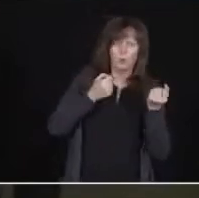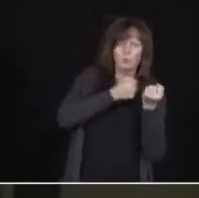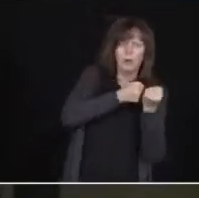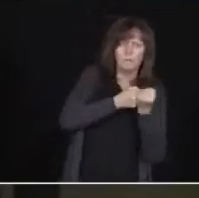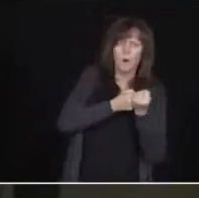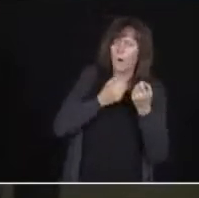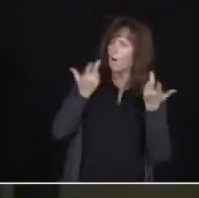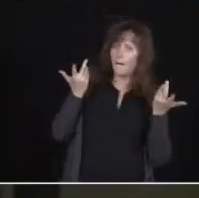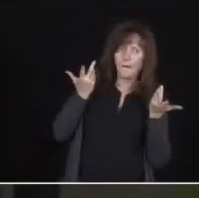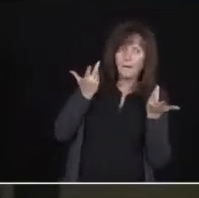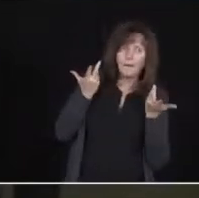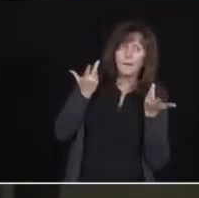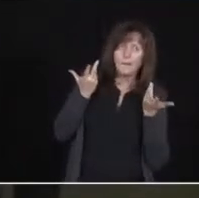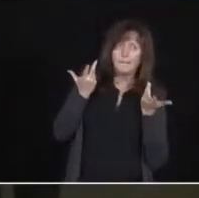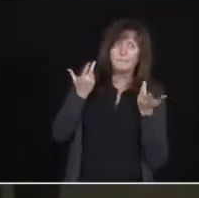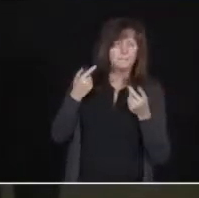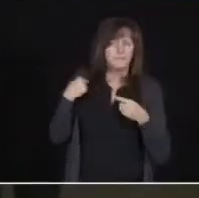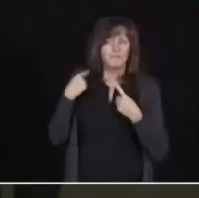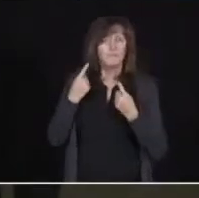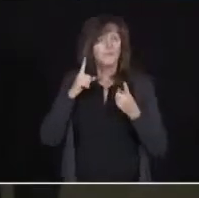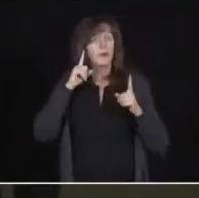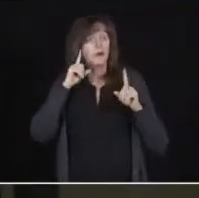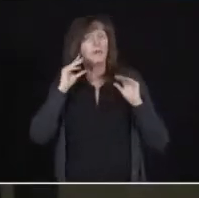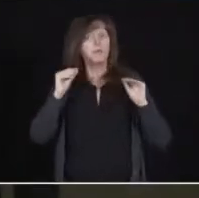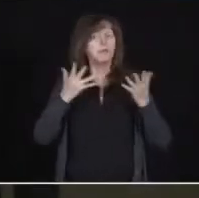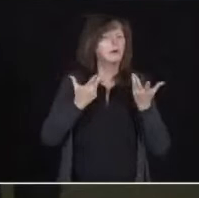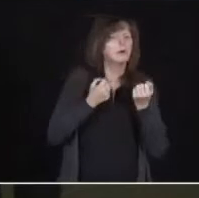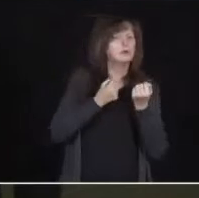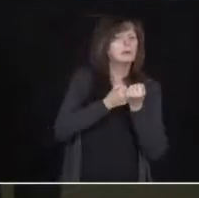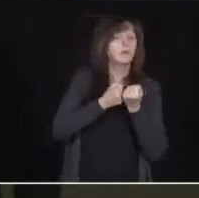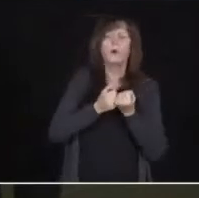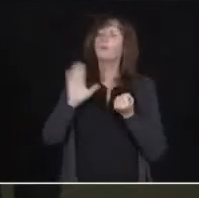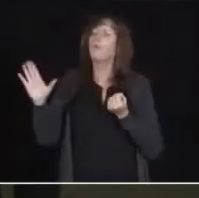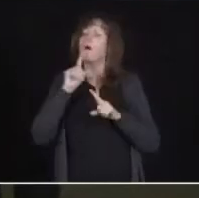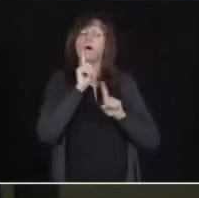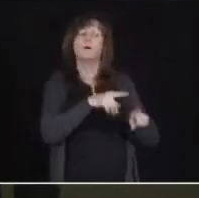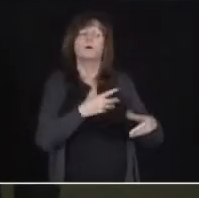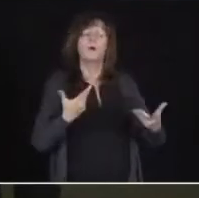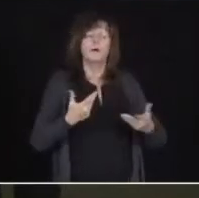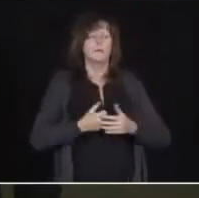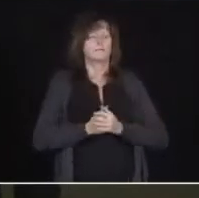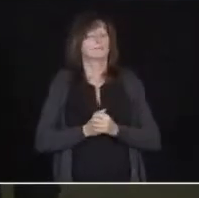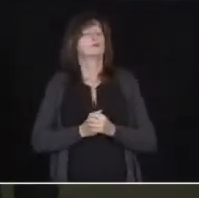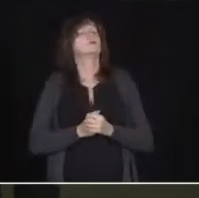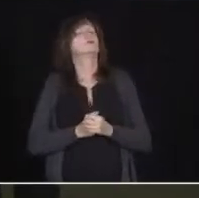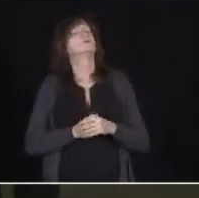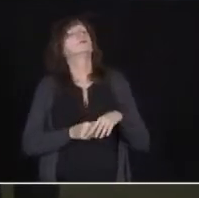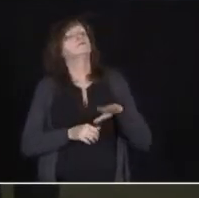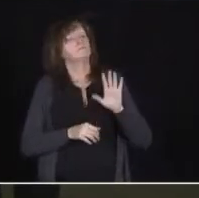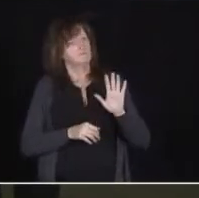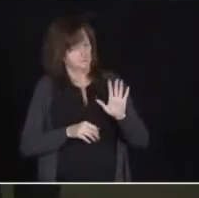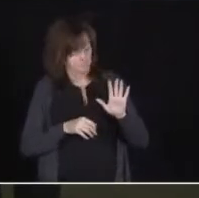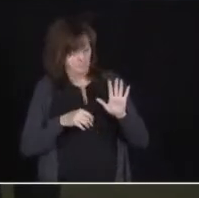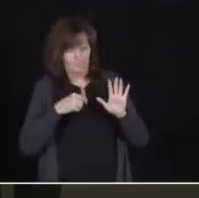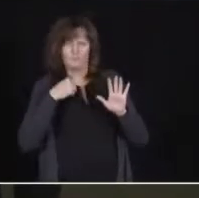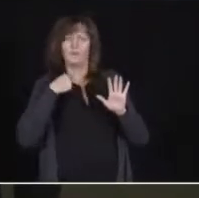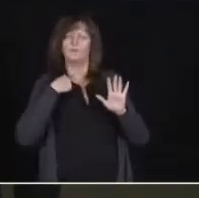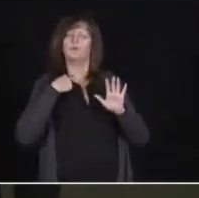heard anything? Well, I'll be very, very clear on this. We're taking care of all the hydro costs. We're taking care of all